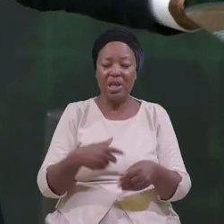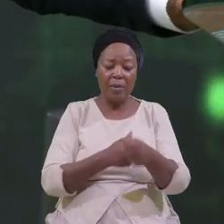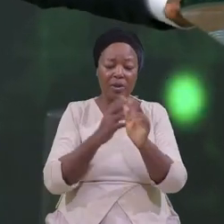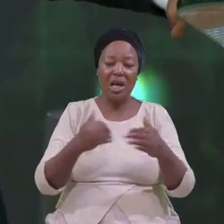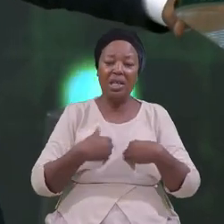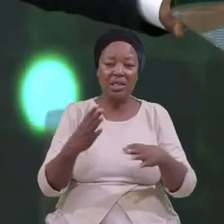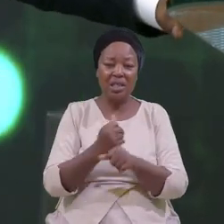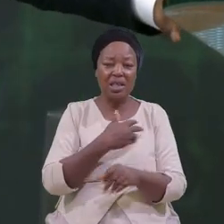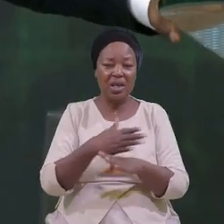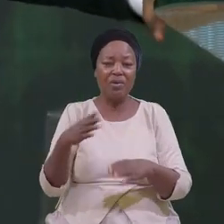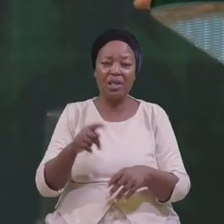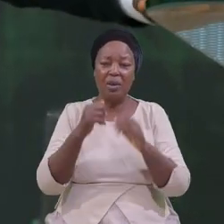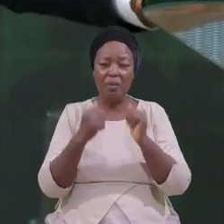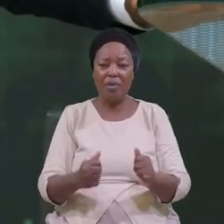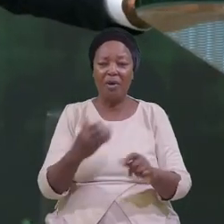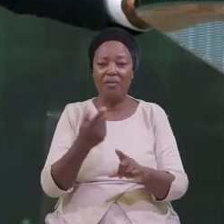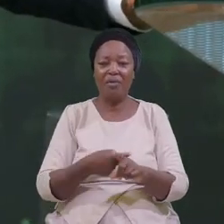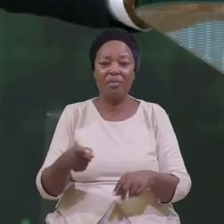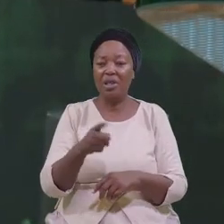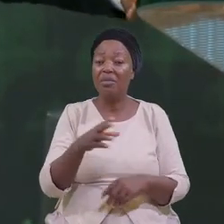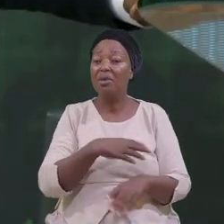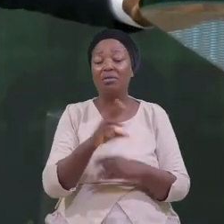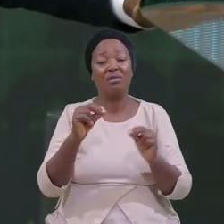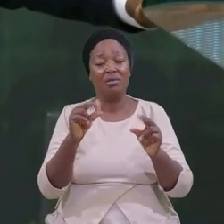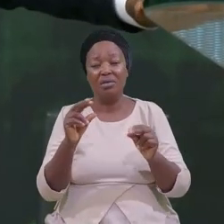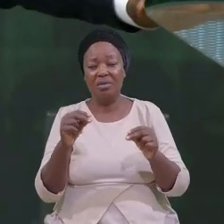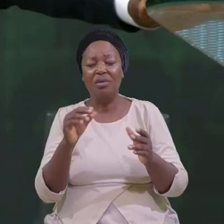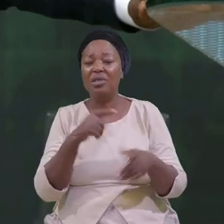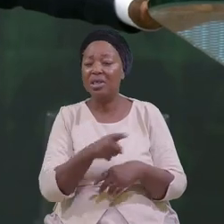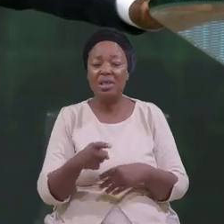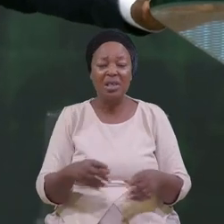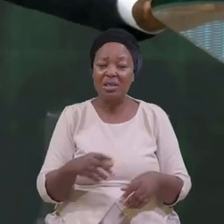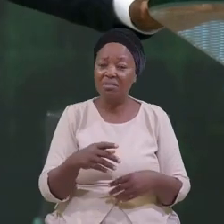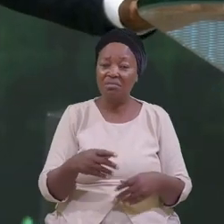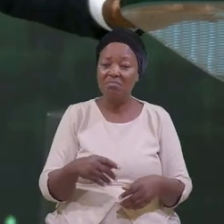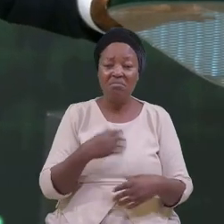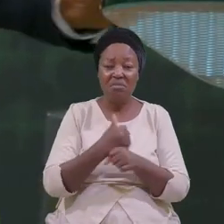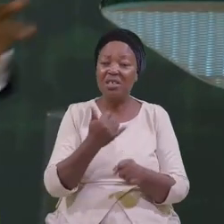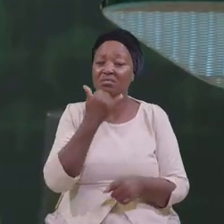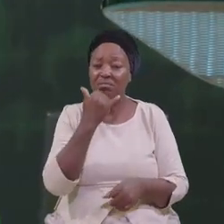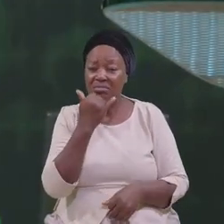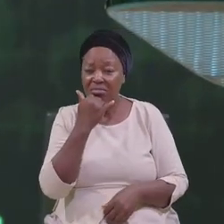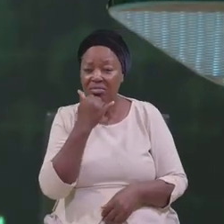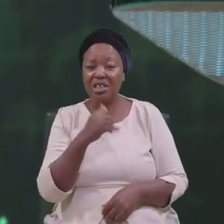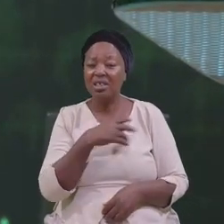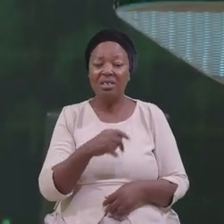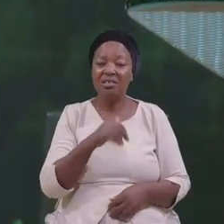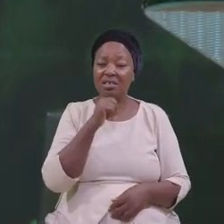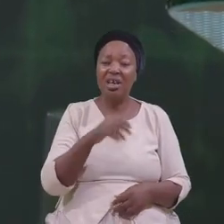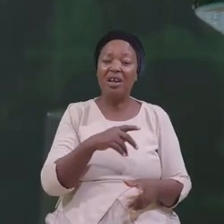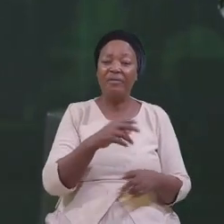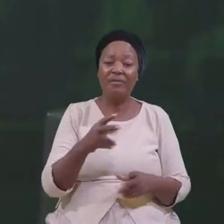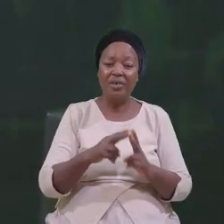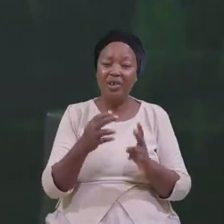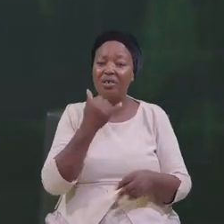them. Those theologians mislead you. Their books mislead you. He didn't say that. He said, I